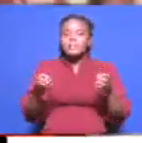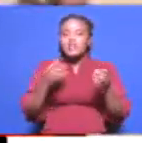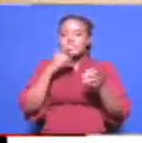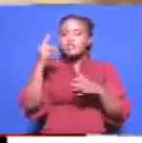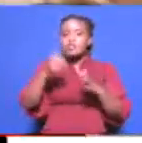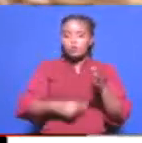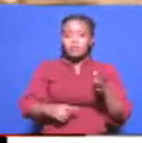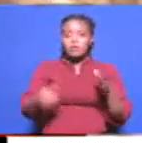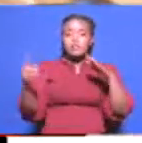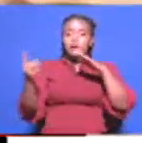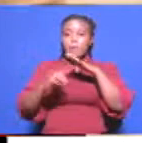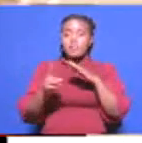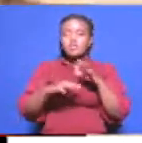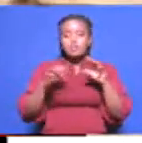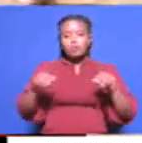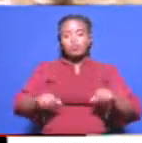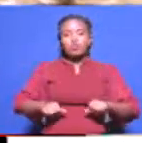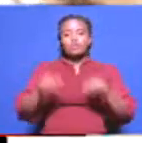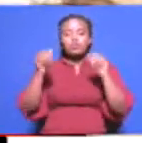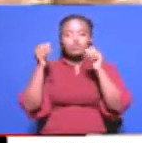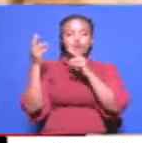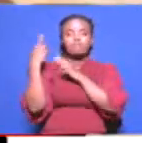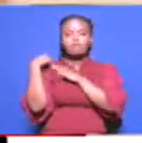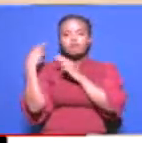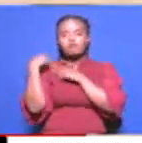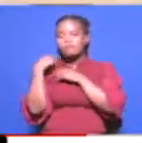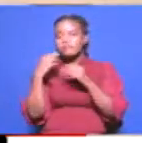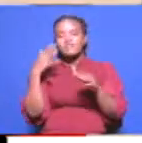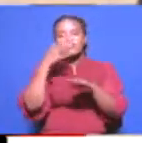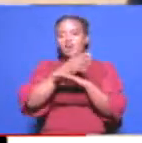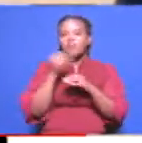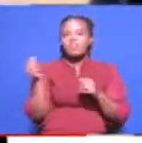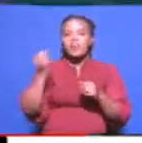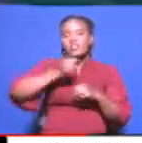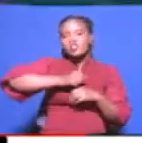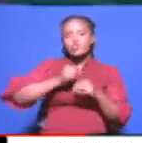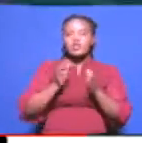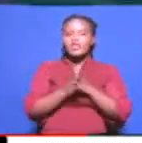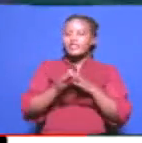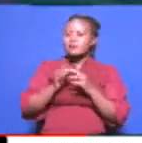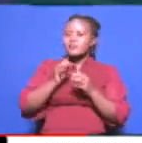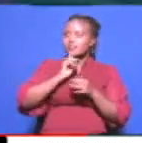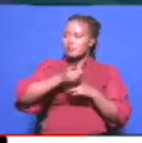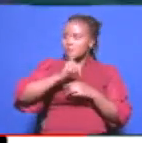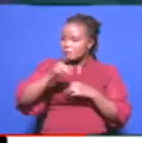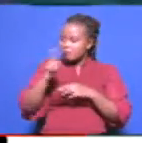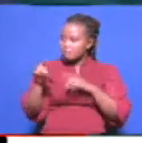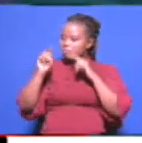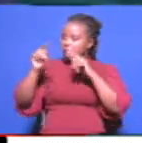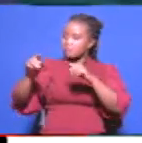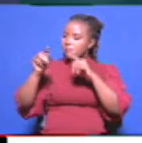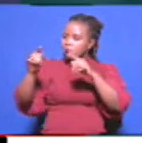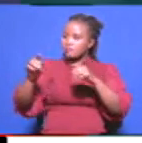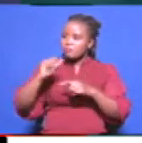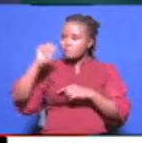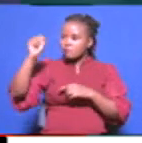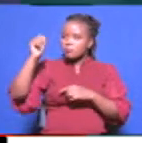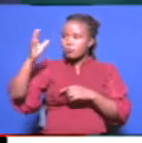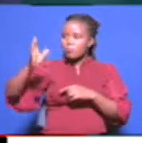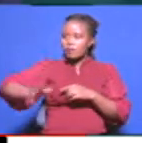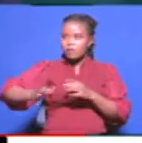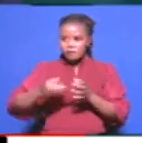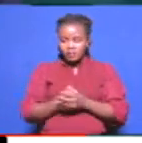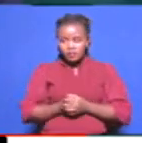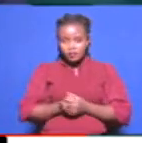carry out its duties despite insults and ridicule directed at it by a section of political players. The CS,